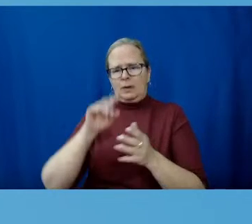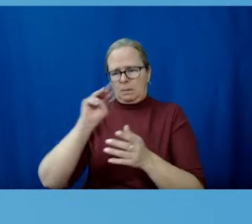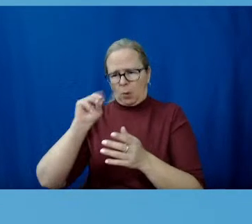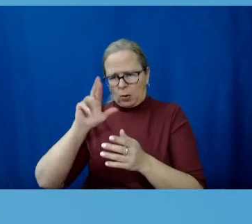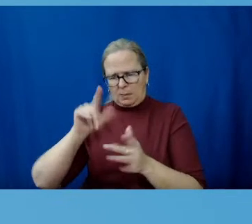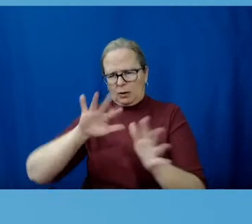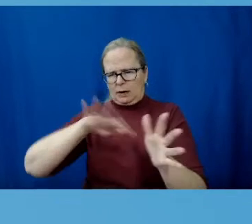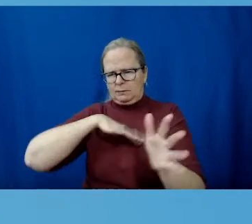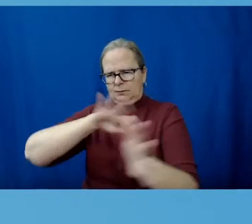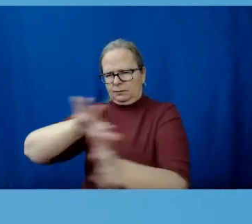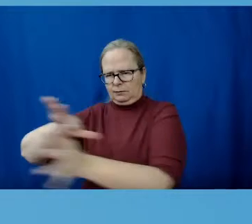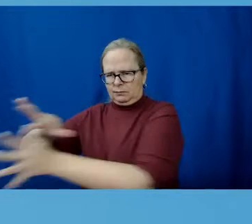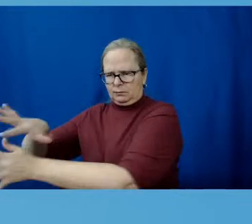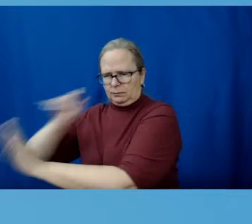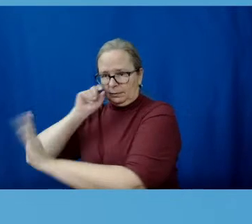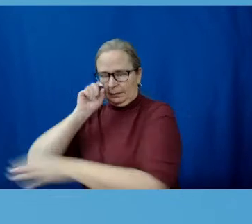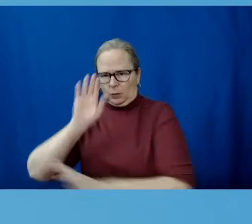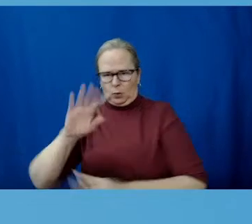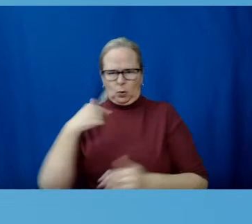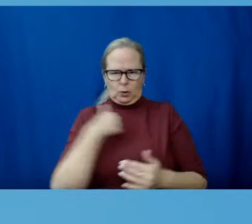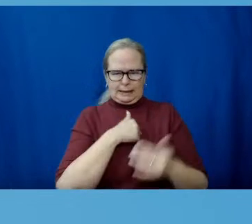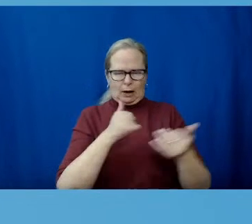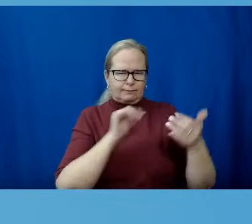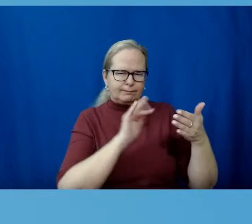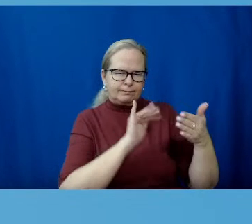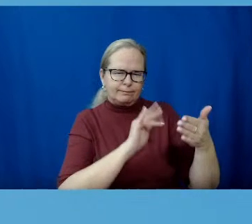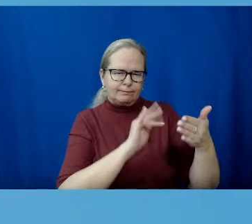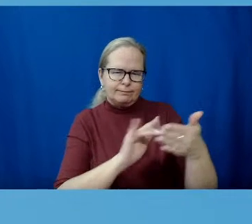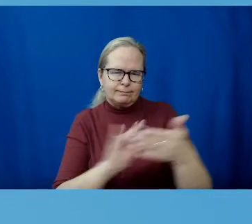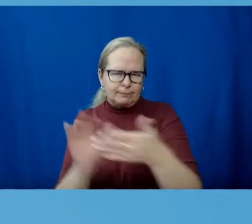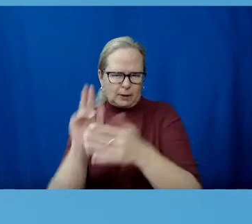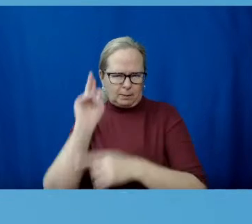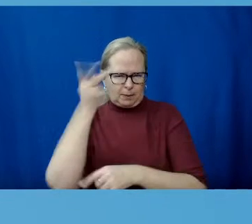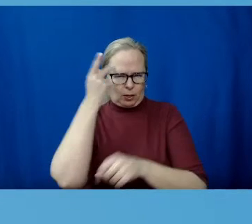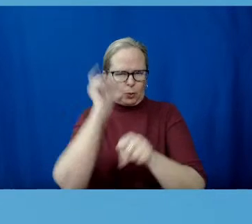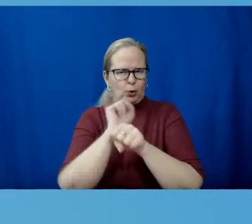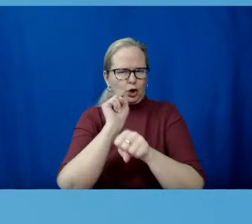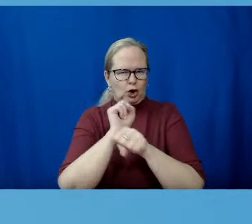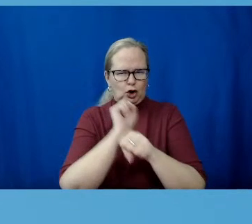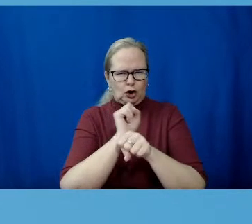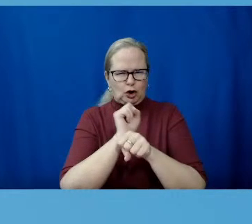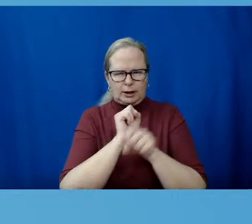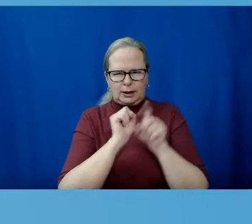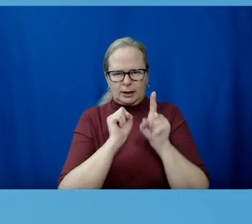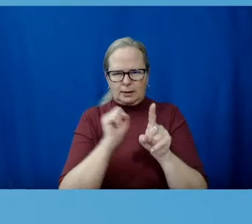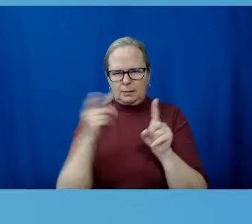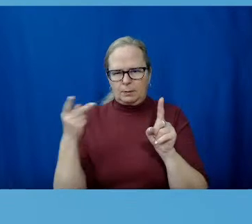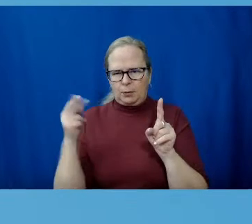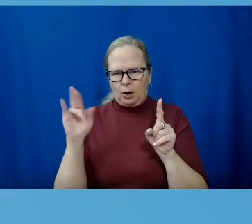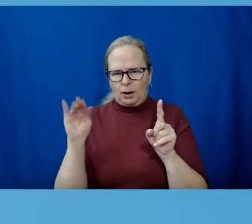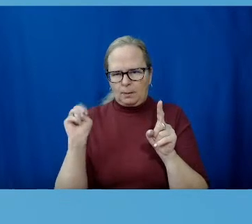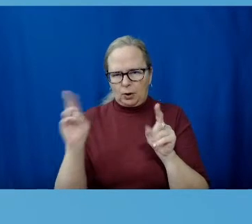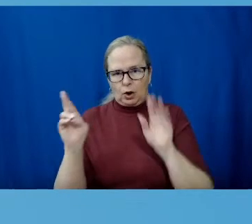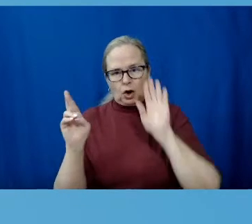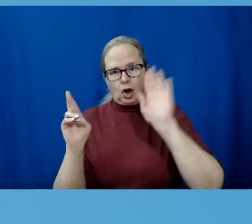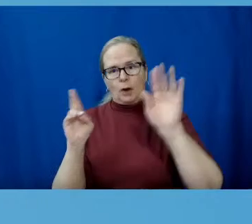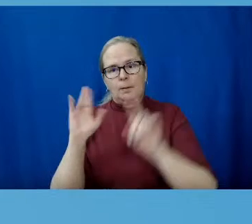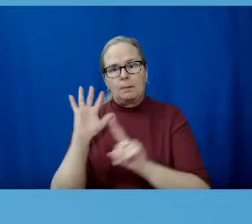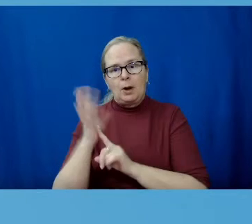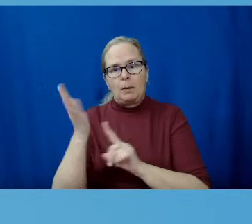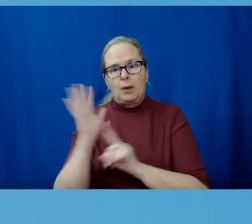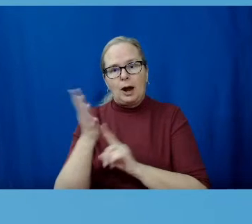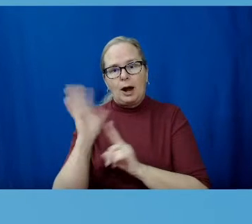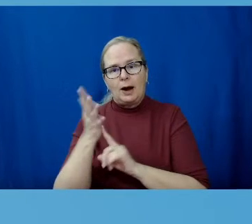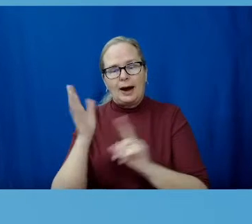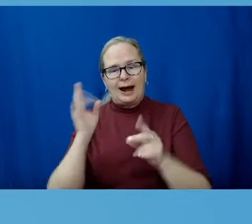premier's popularity, according to polling, and exceptionally low numbers related to how he has handled the pandemic. Any thoughts on, I know